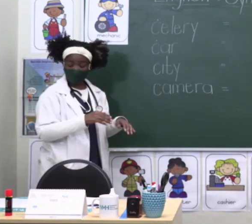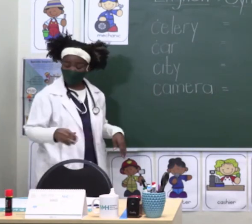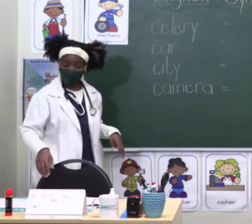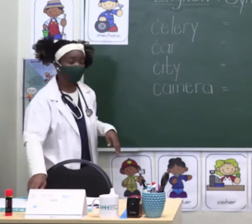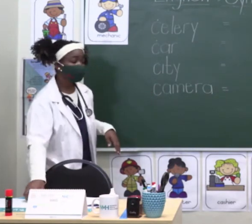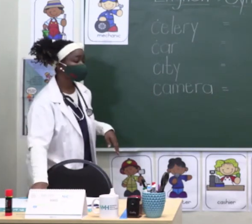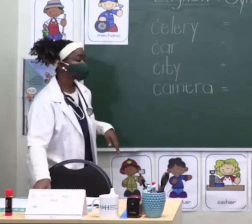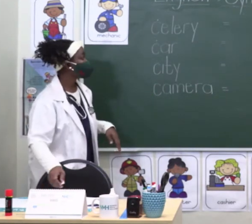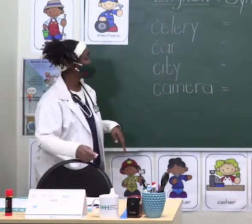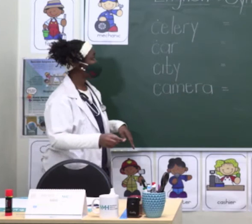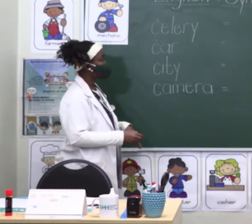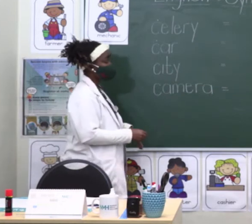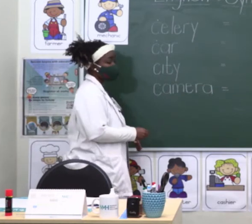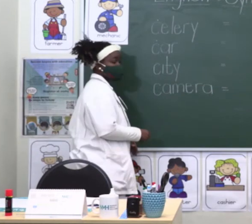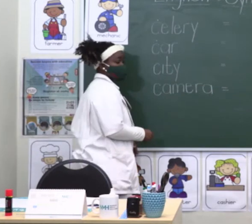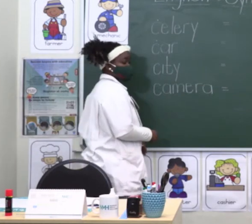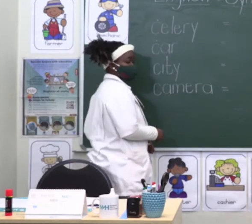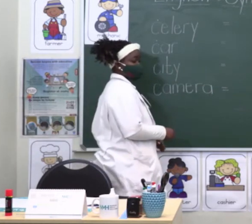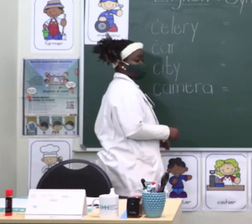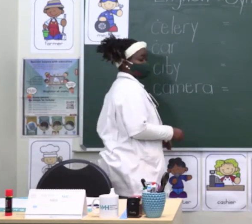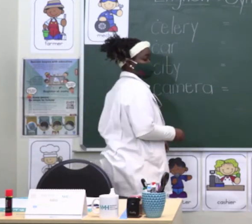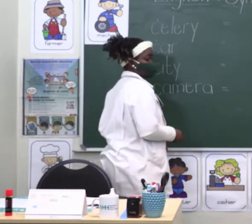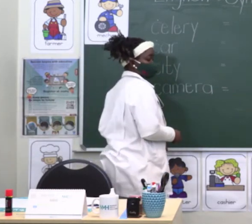Celery. How many syllables do we have there?